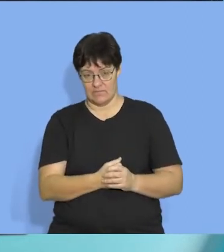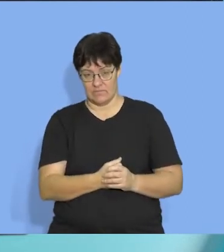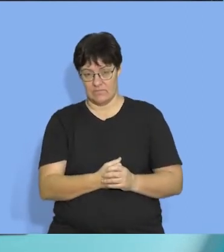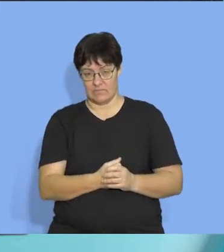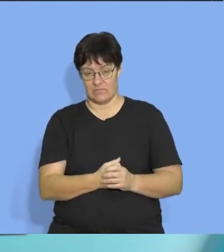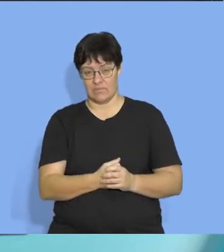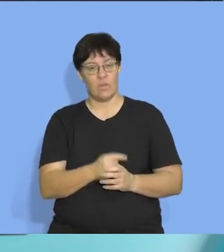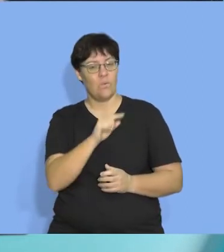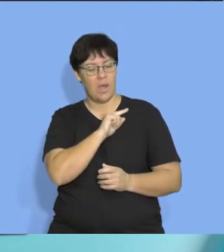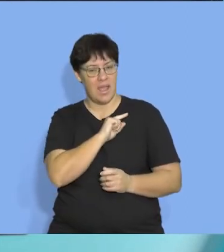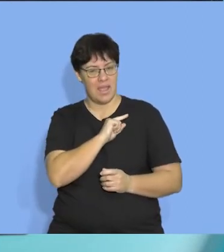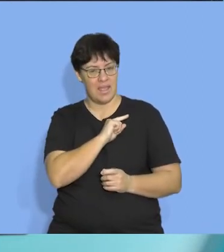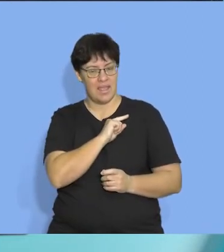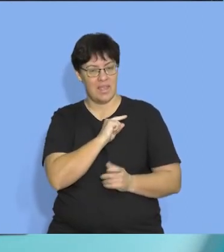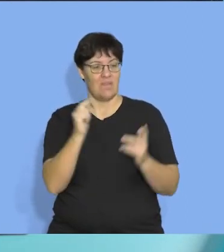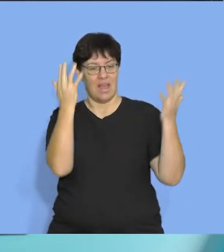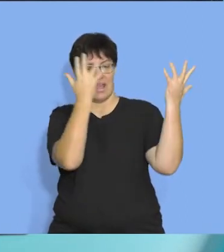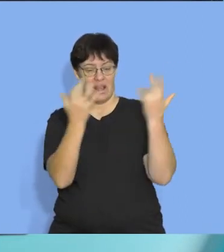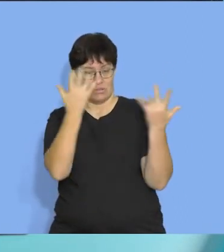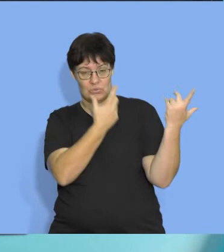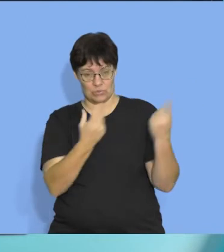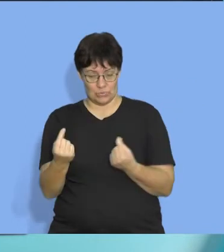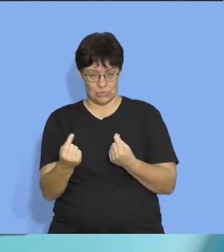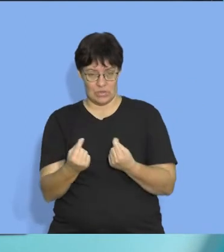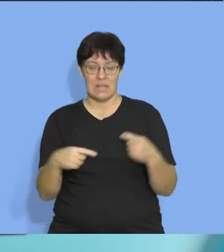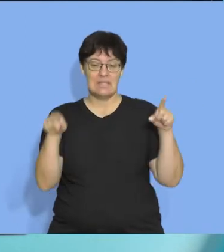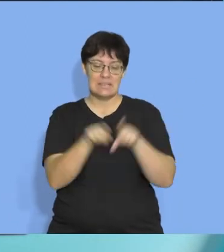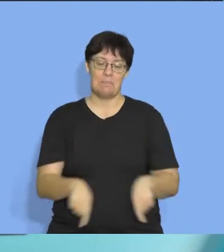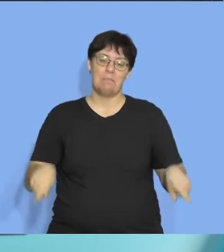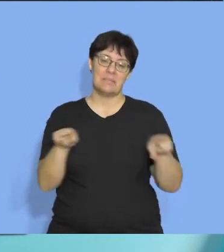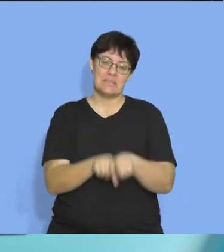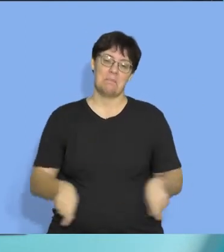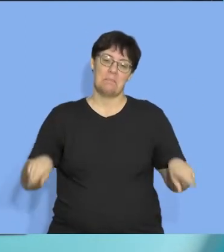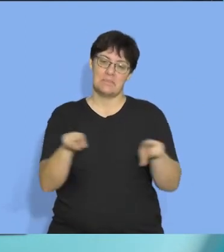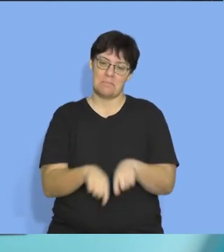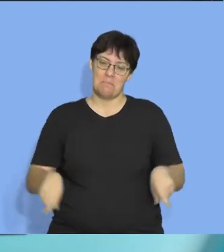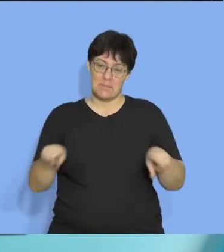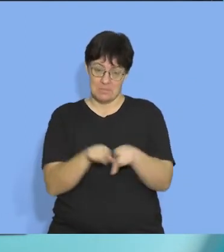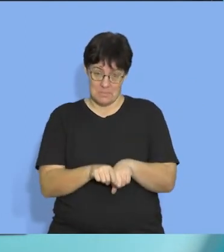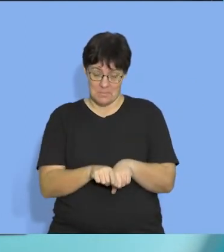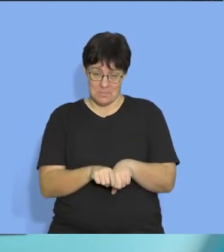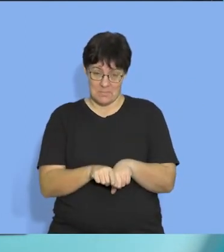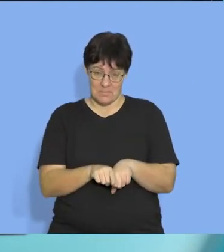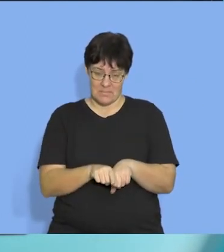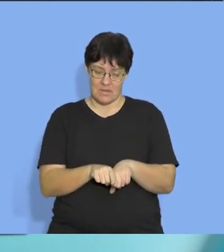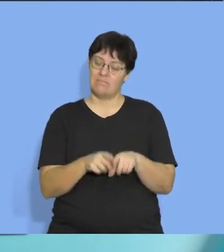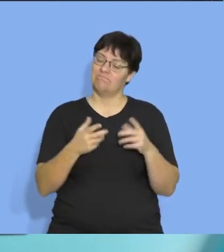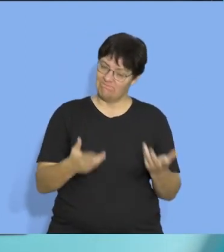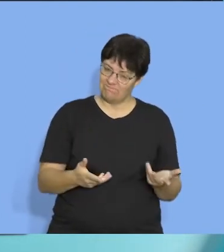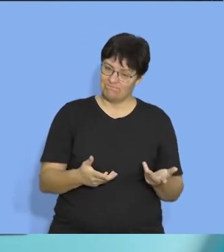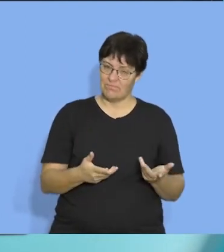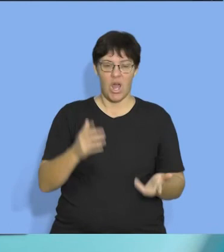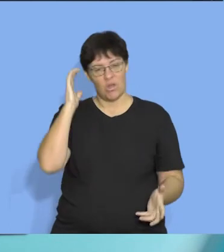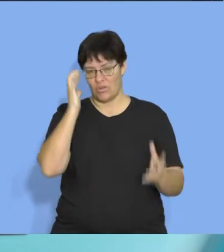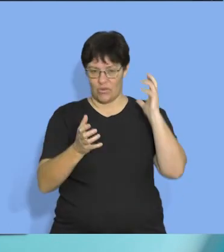direction. Because if I do my calculations the same way every single time, I'm